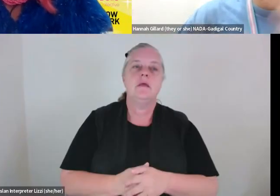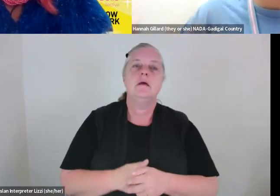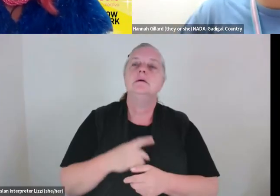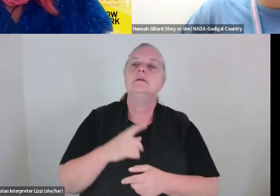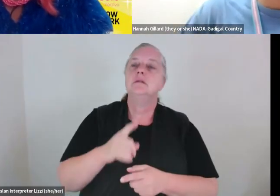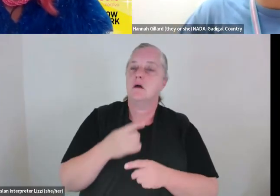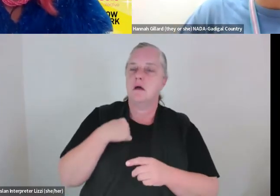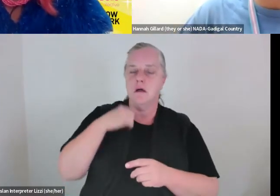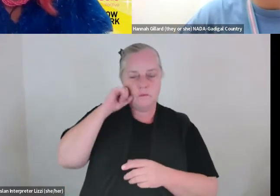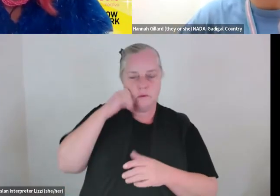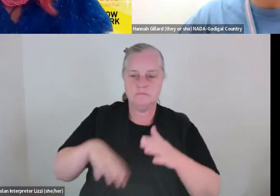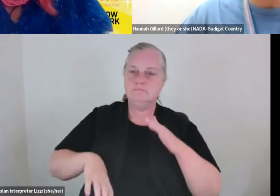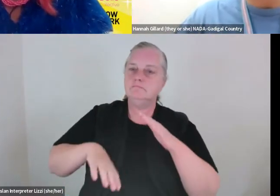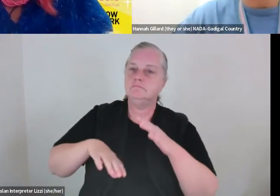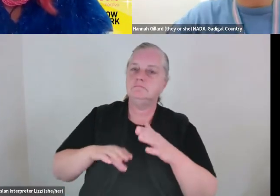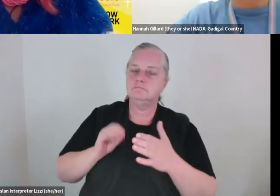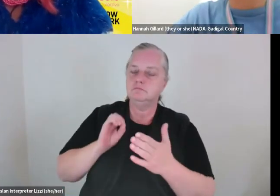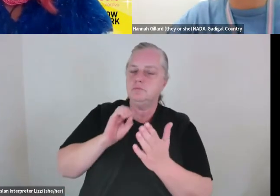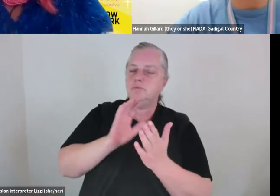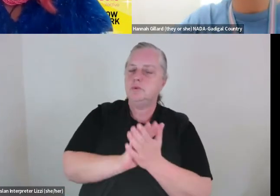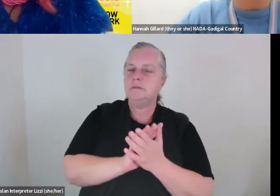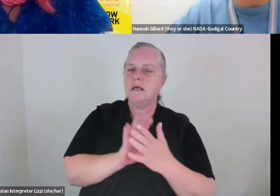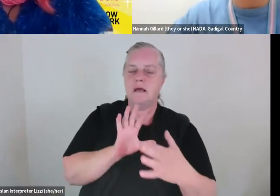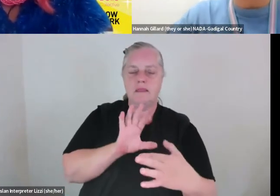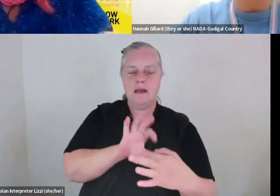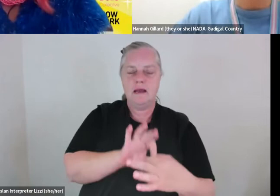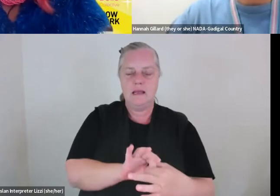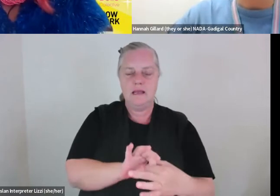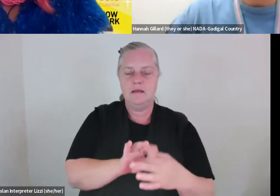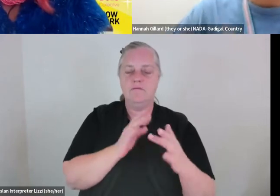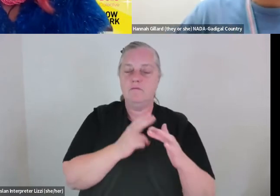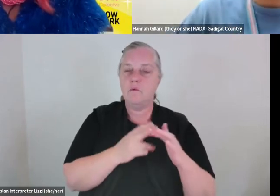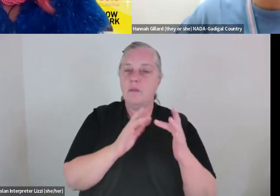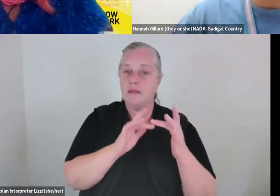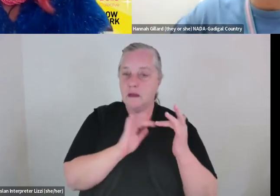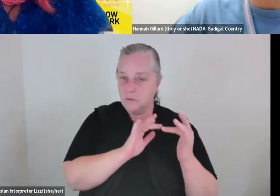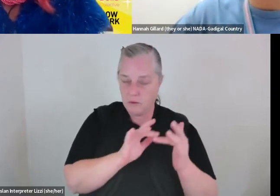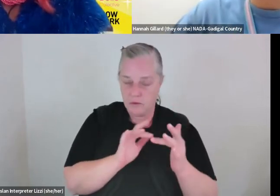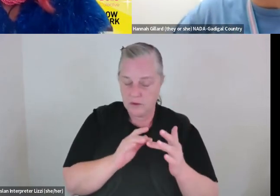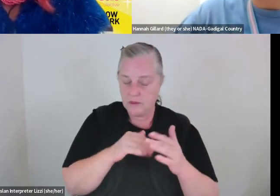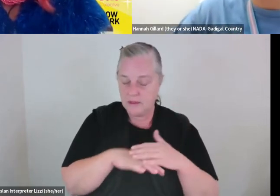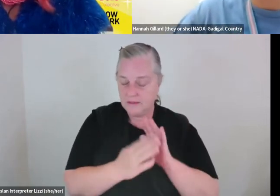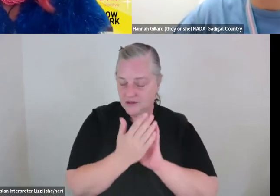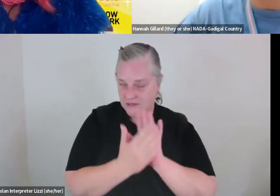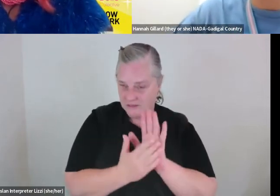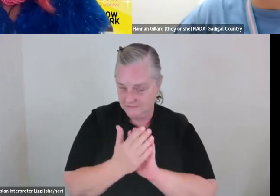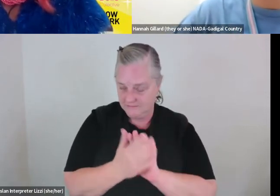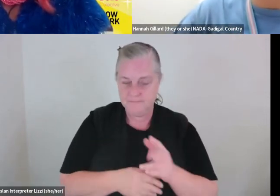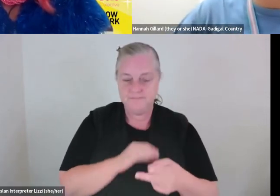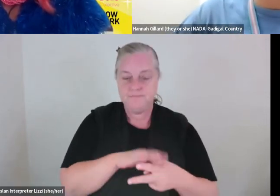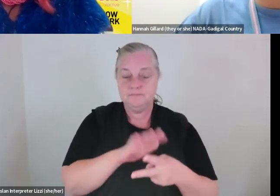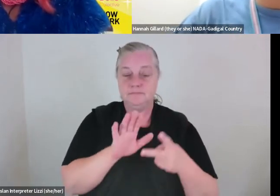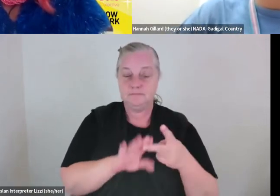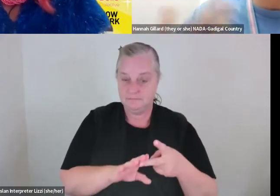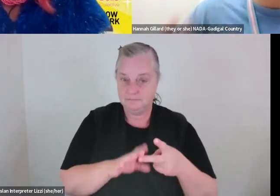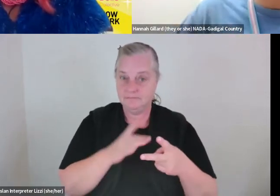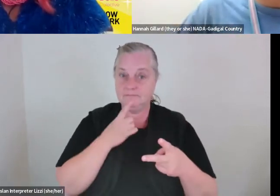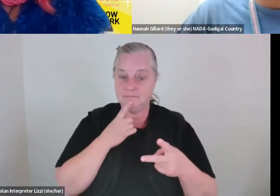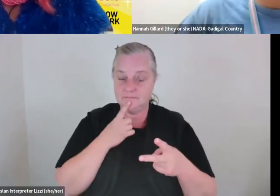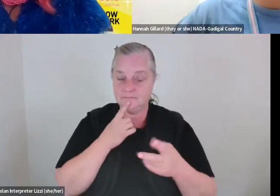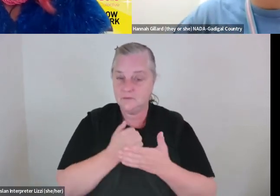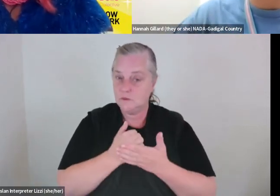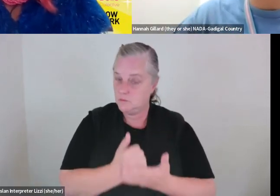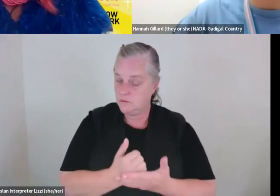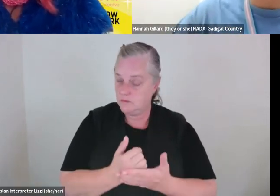a link to that network in the chat in case you want to join up. A second form of support we have for promoting trans inclusivity